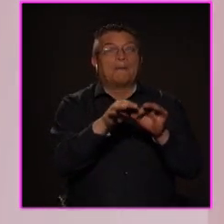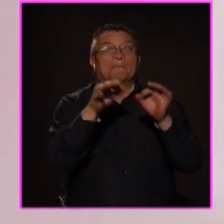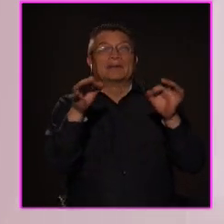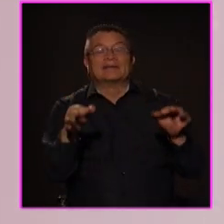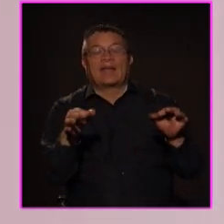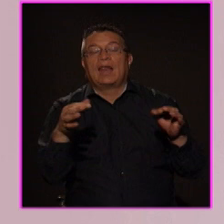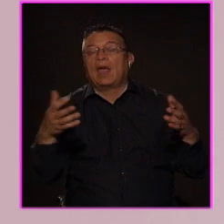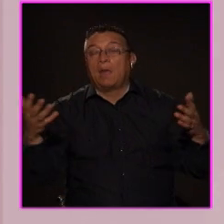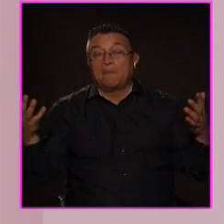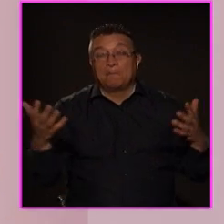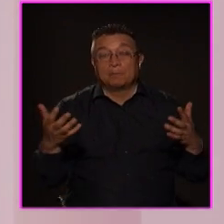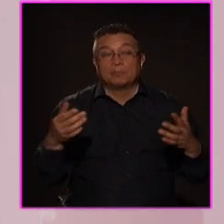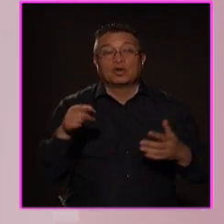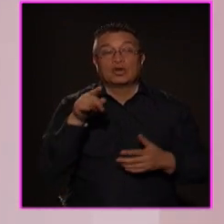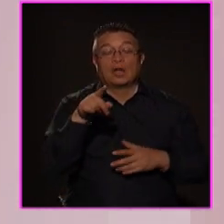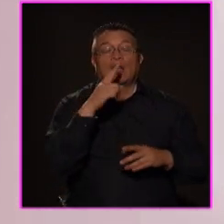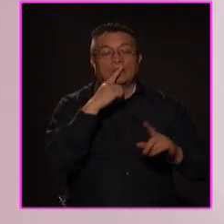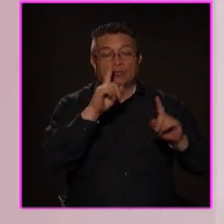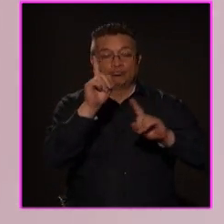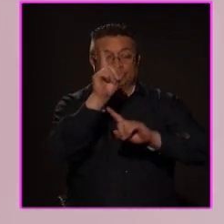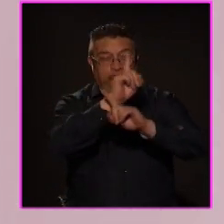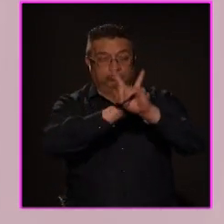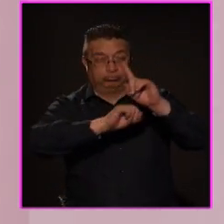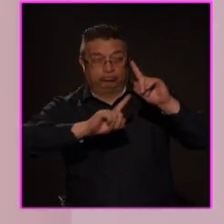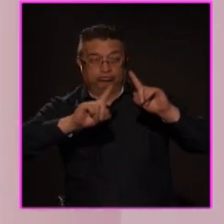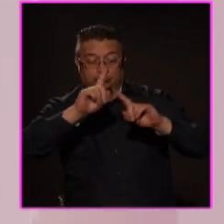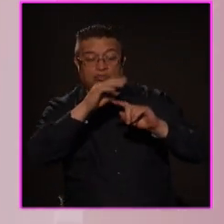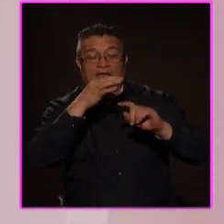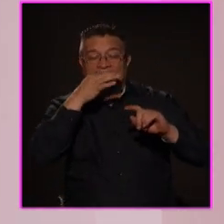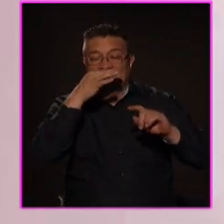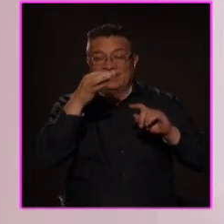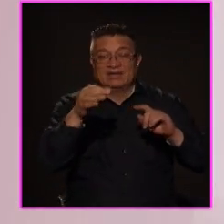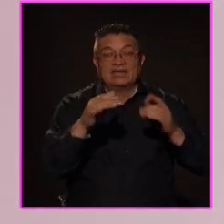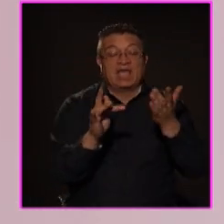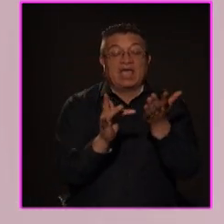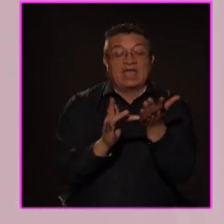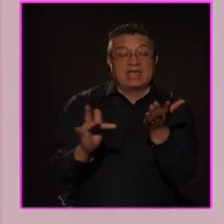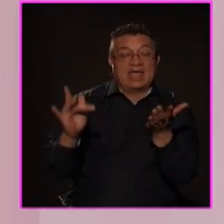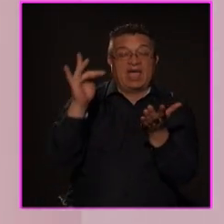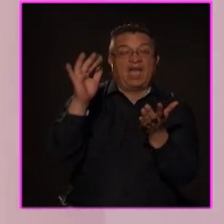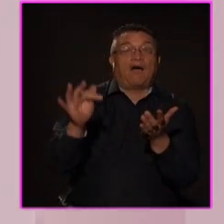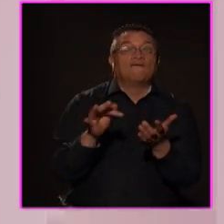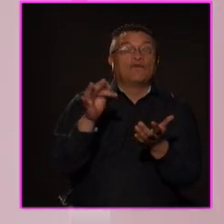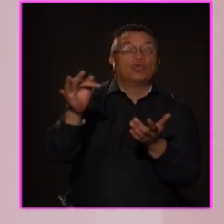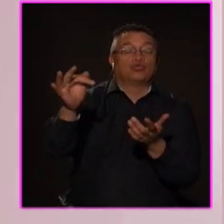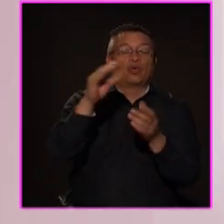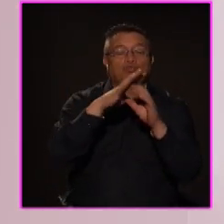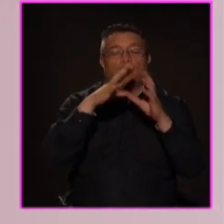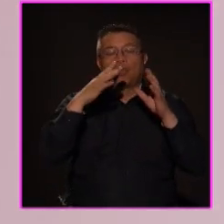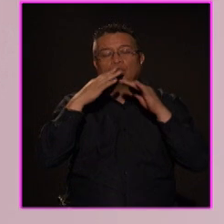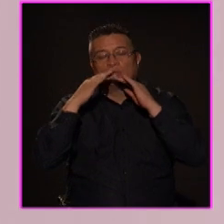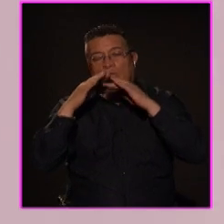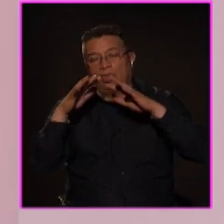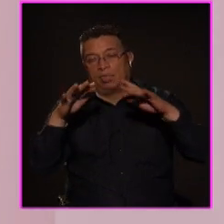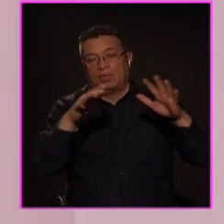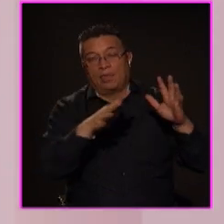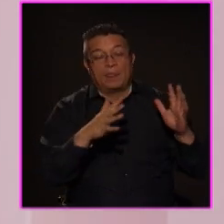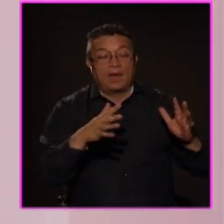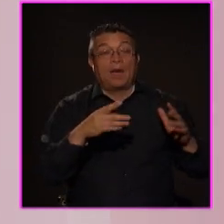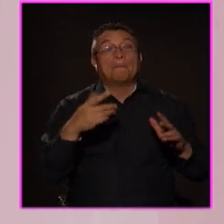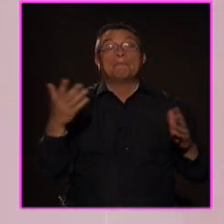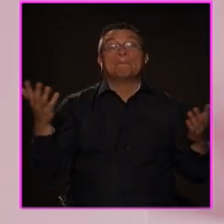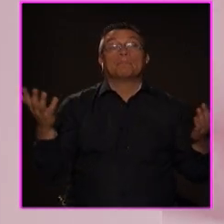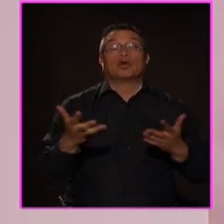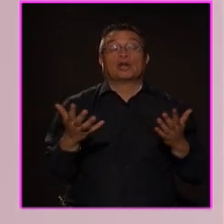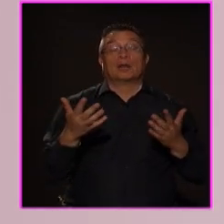that we're on the path toward artificial general intelligence. And the main reason is that human